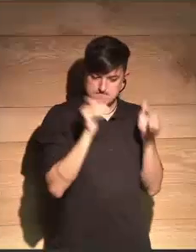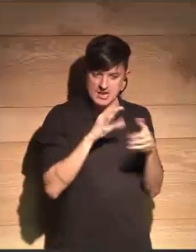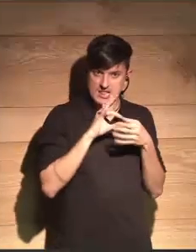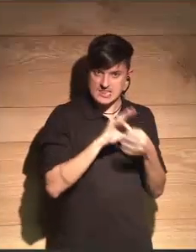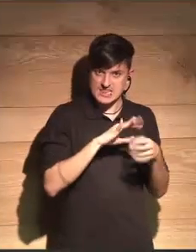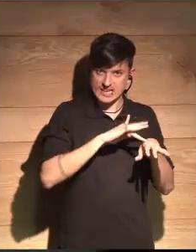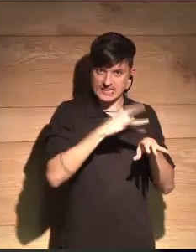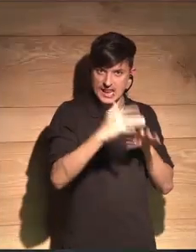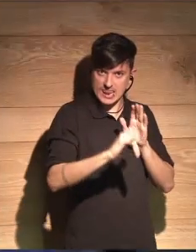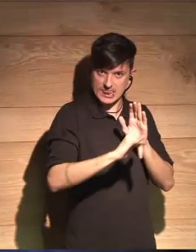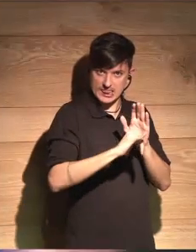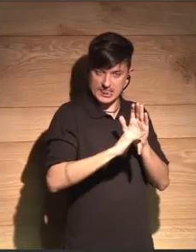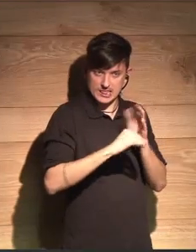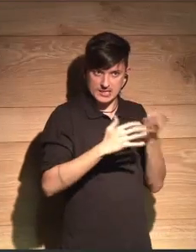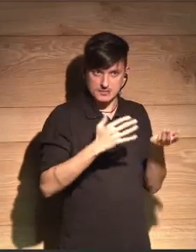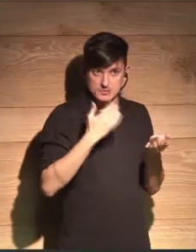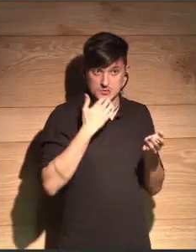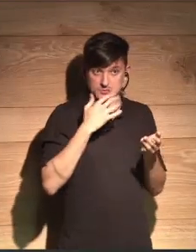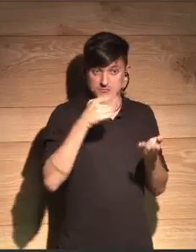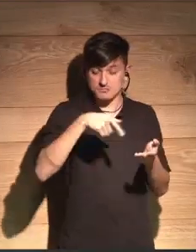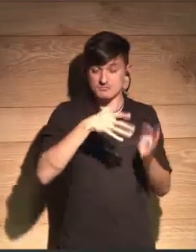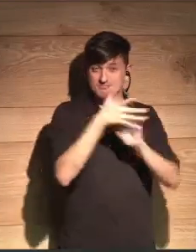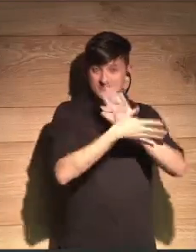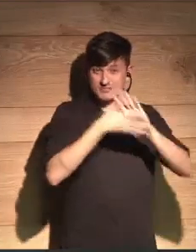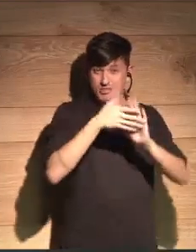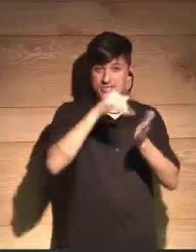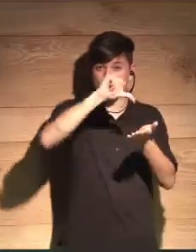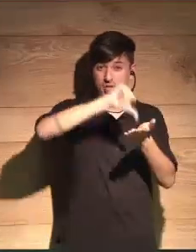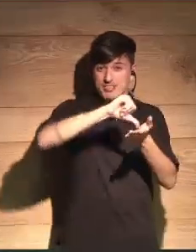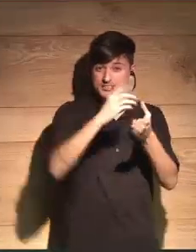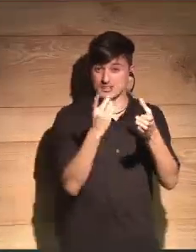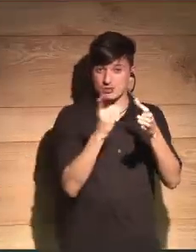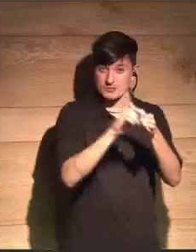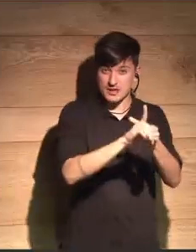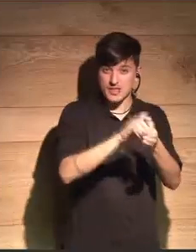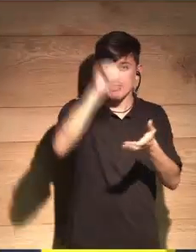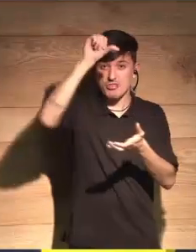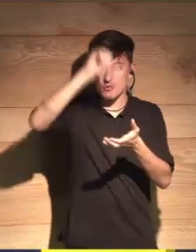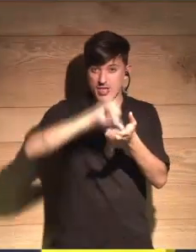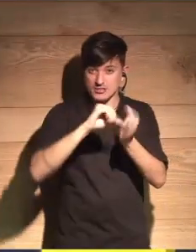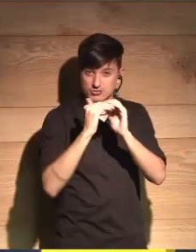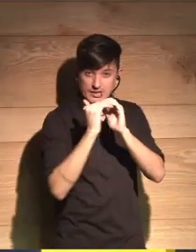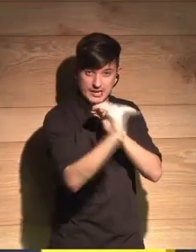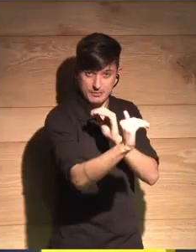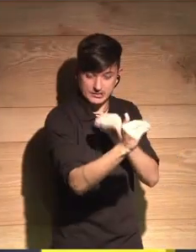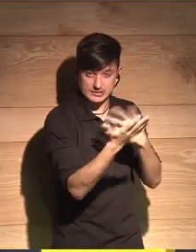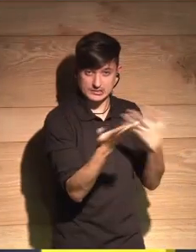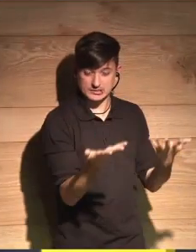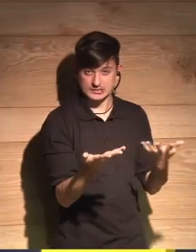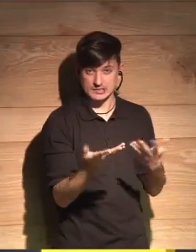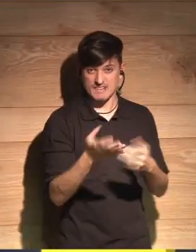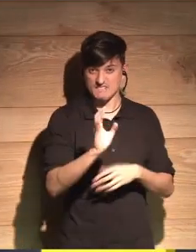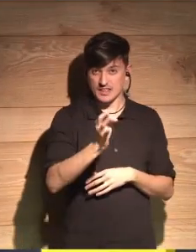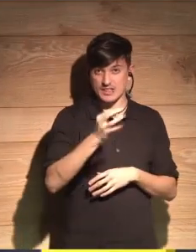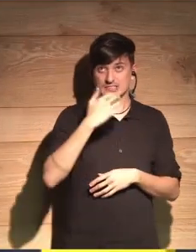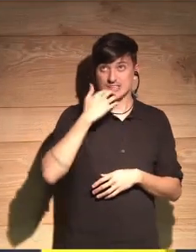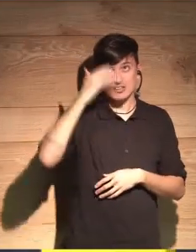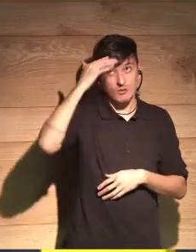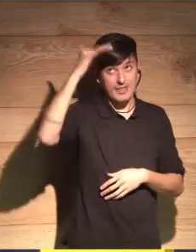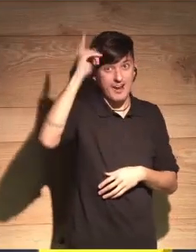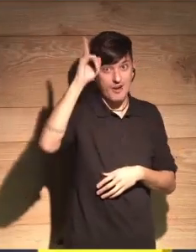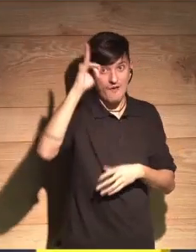belong to digital humans. We start by speaking about inclusive and sustainable cities, because it's true that